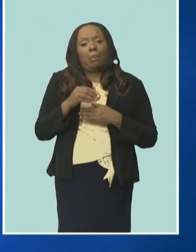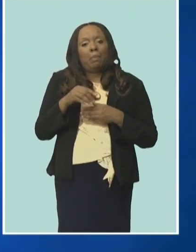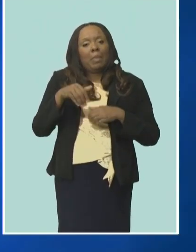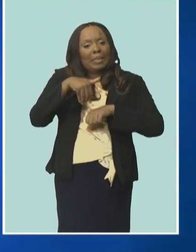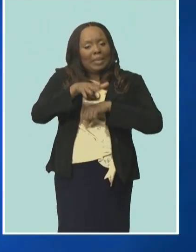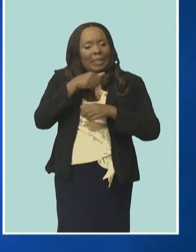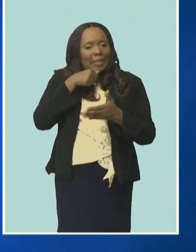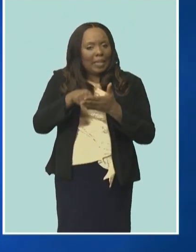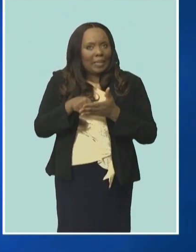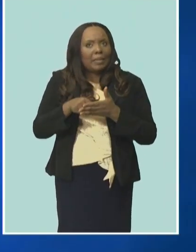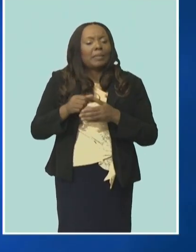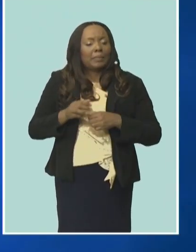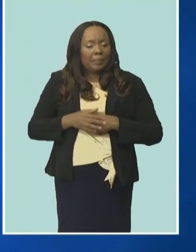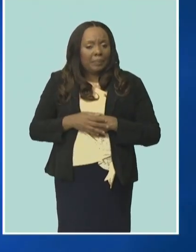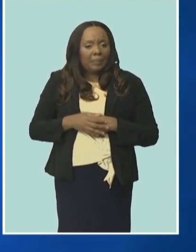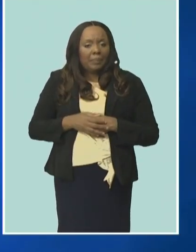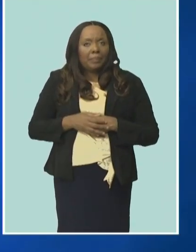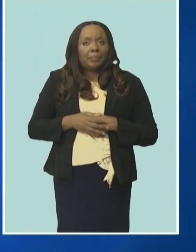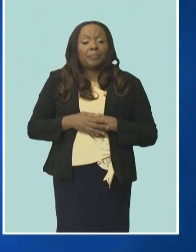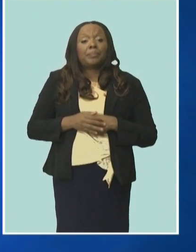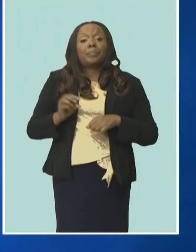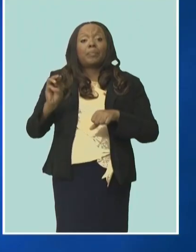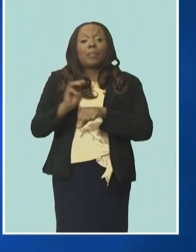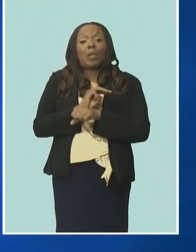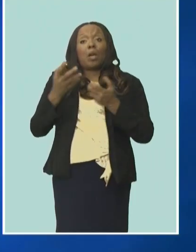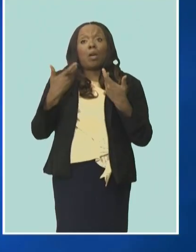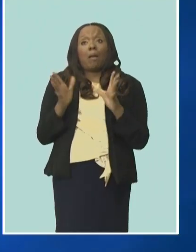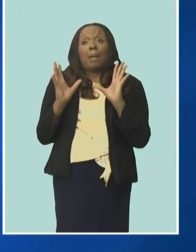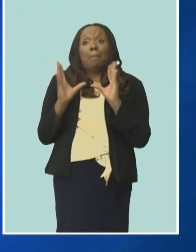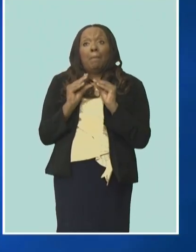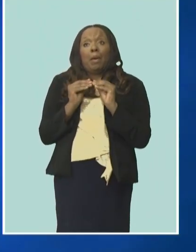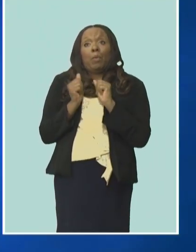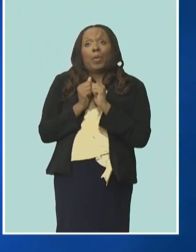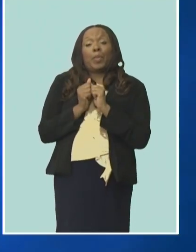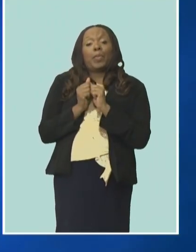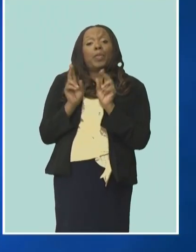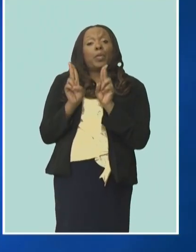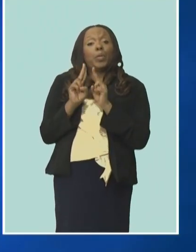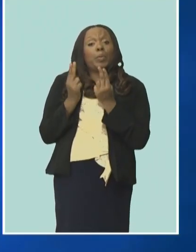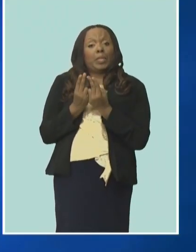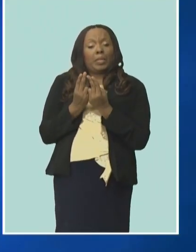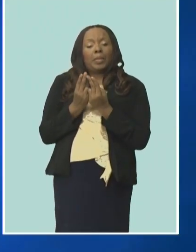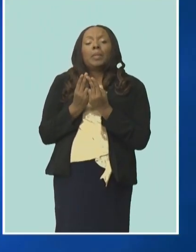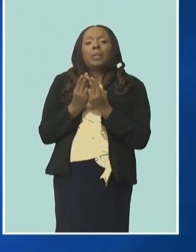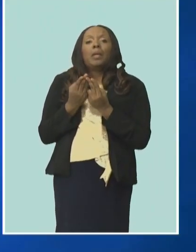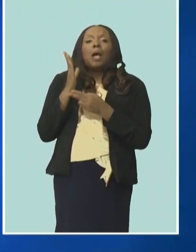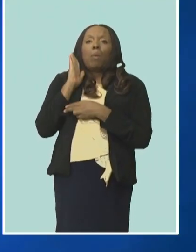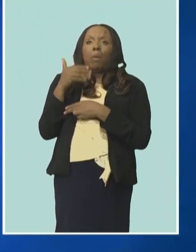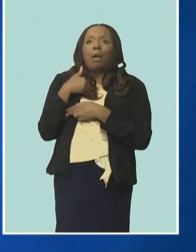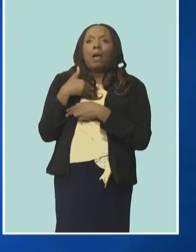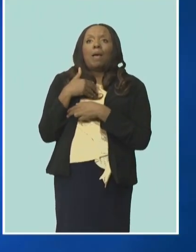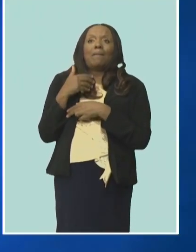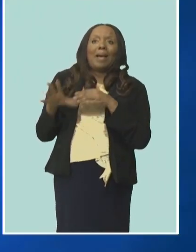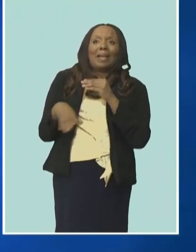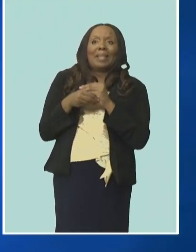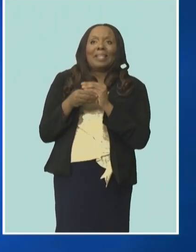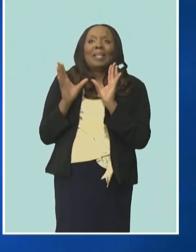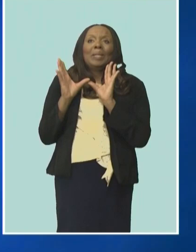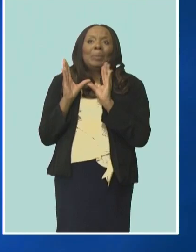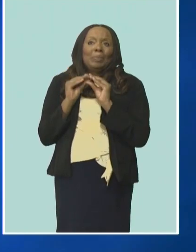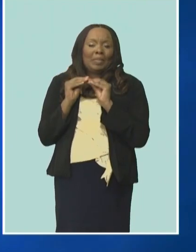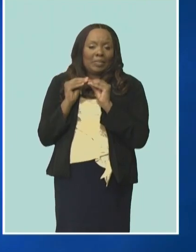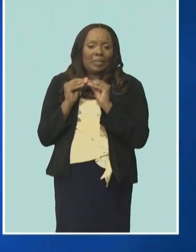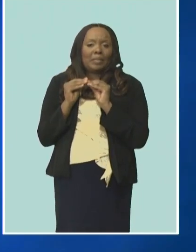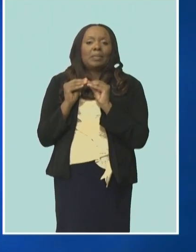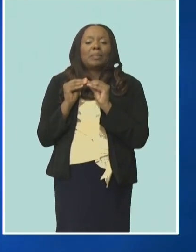date. The ministry has already met with senior union officials regarding the matter and will be convening an additional meeting in response to the most